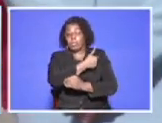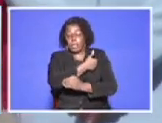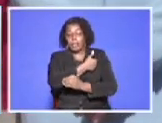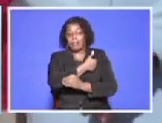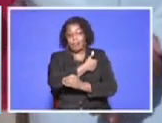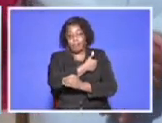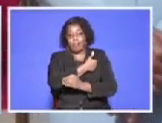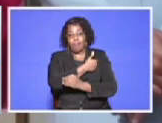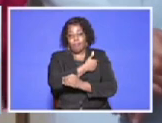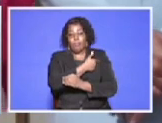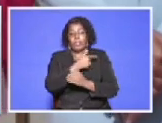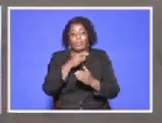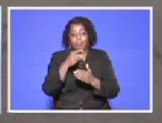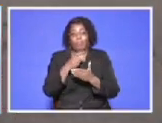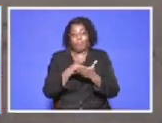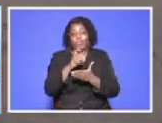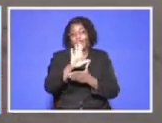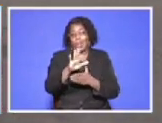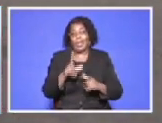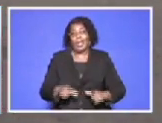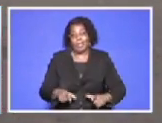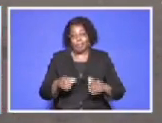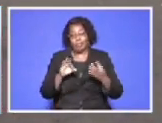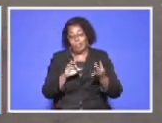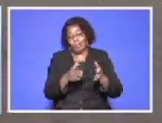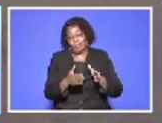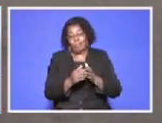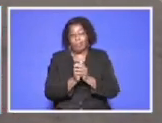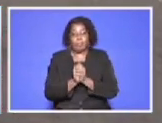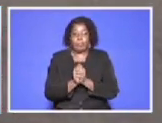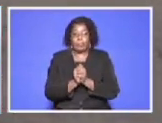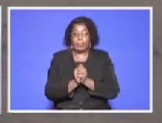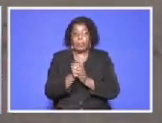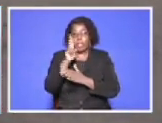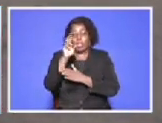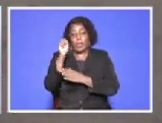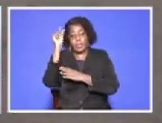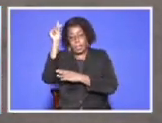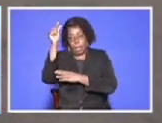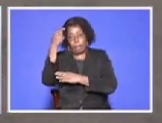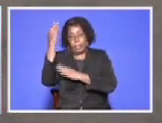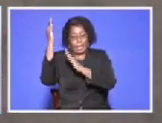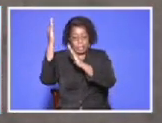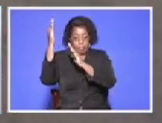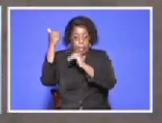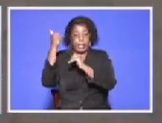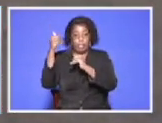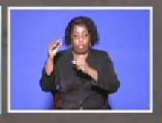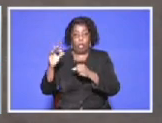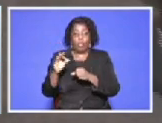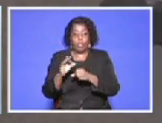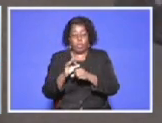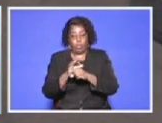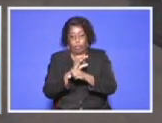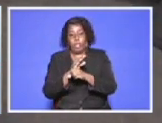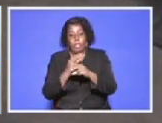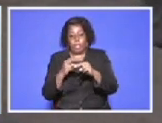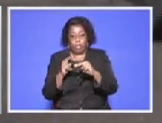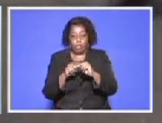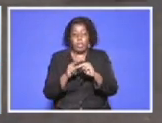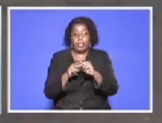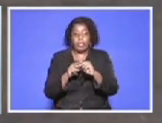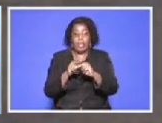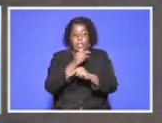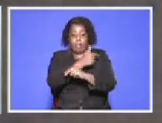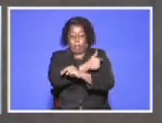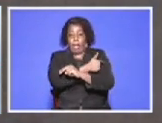you your life. The Prime Minister says a donation by the United States government is expected to fully ramp up the nation's